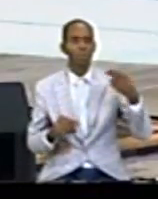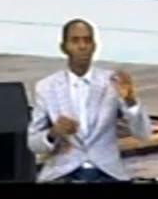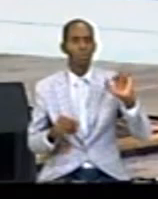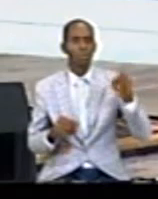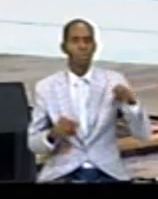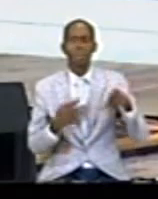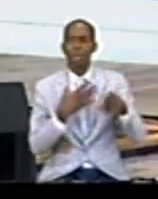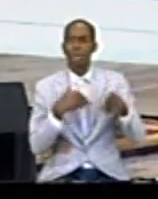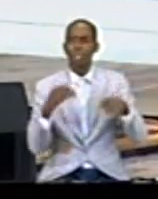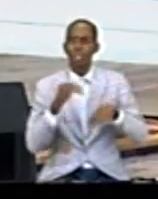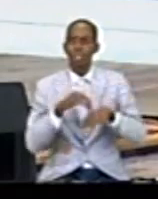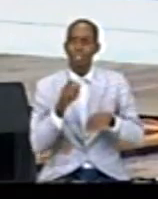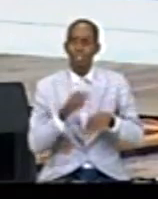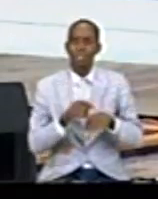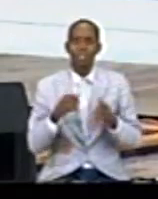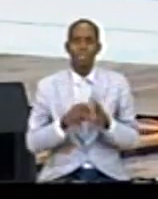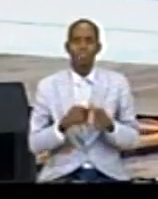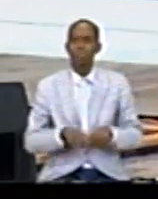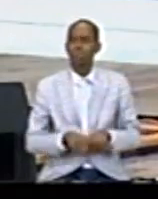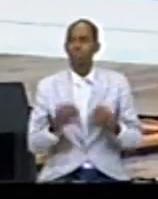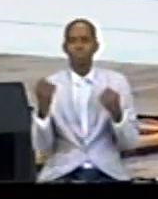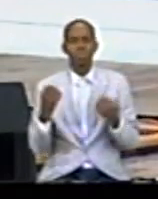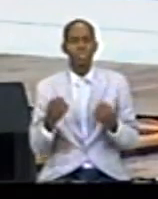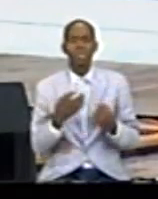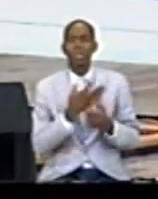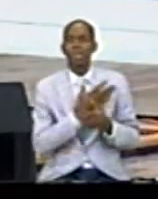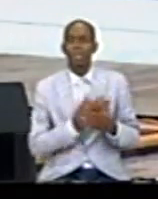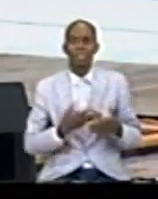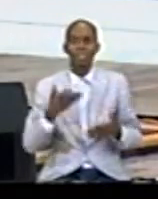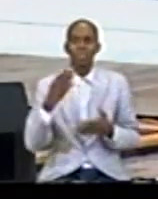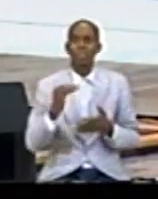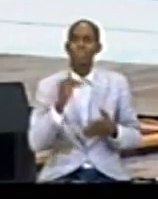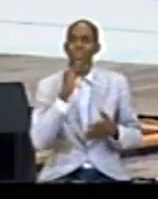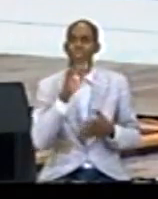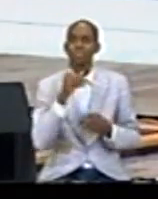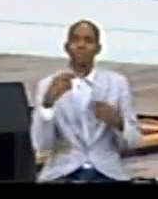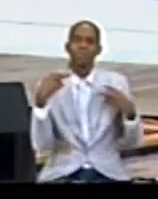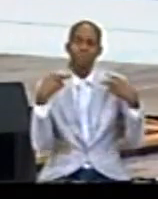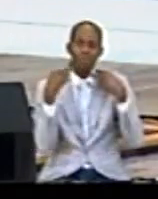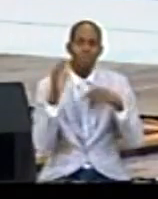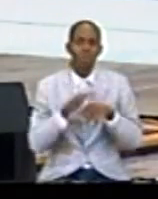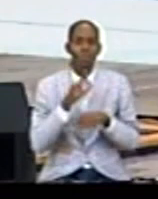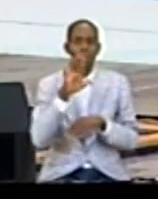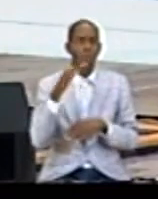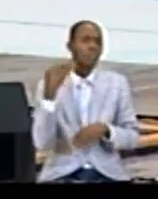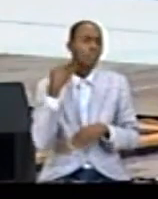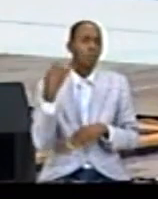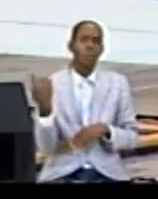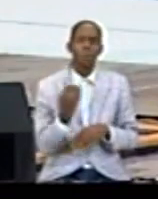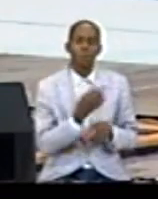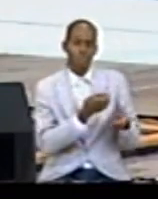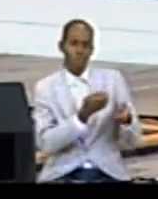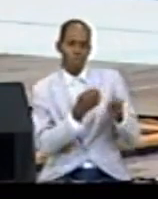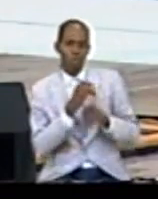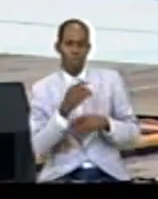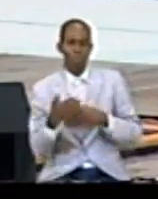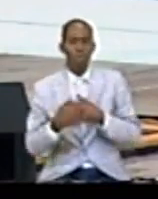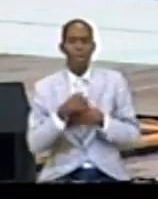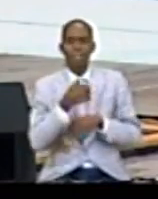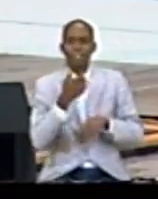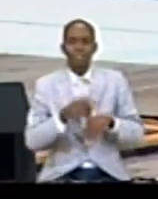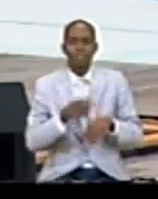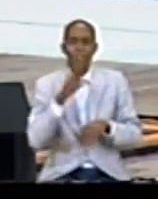is another one. They put in a yoke on your neck, and they're always drawing you back. When you are about to get